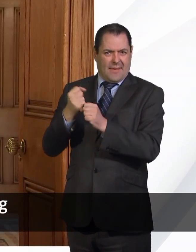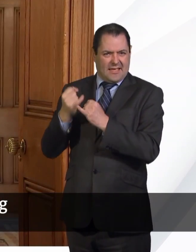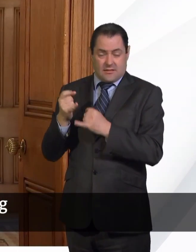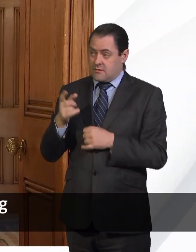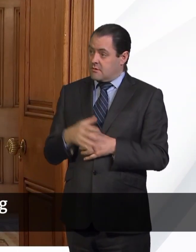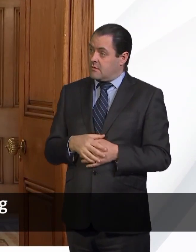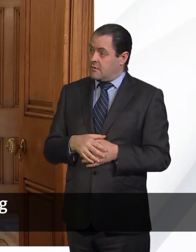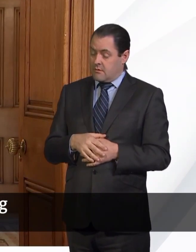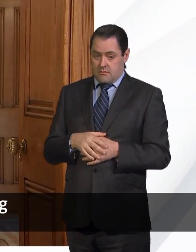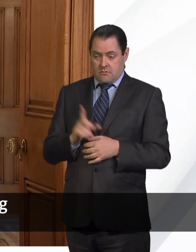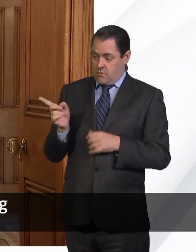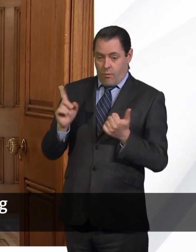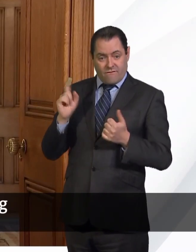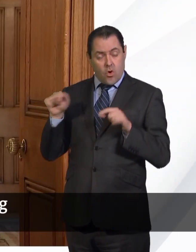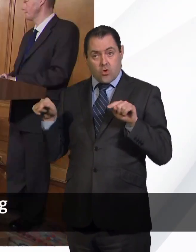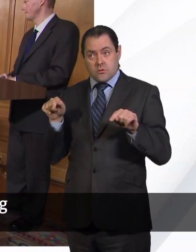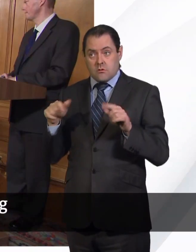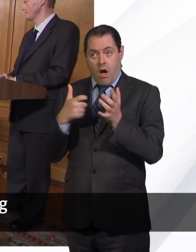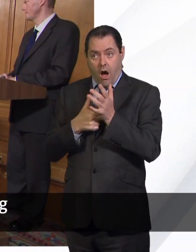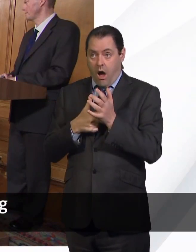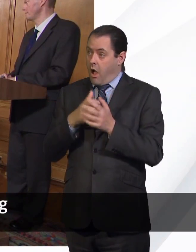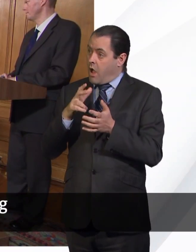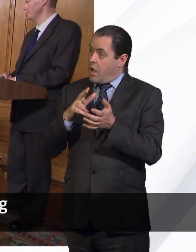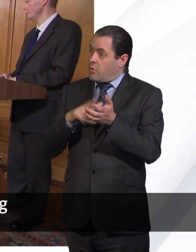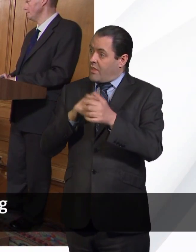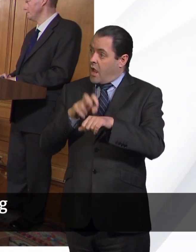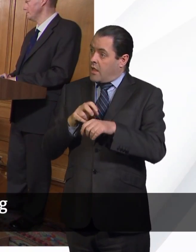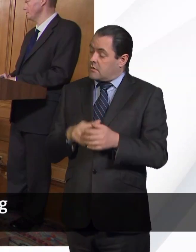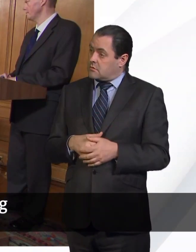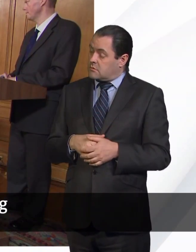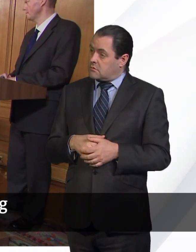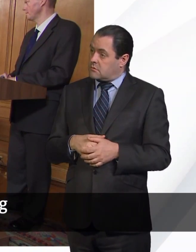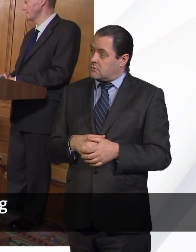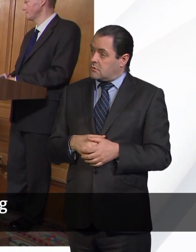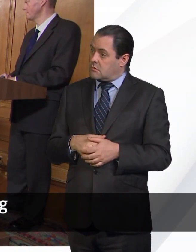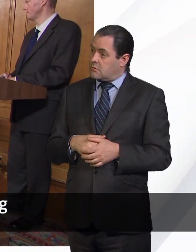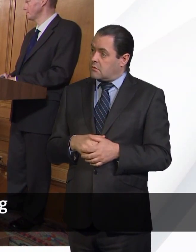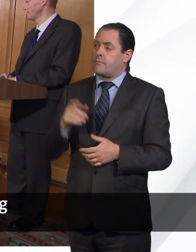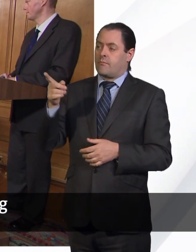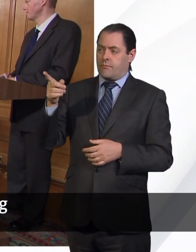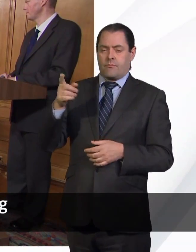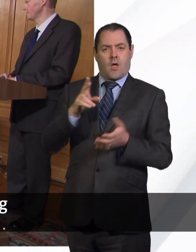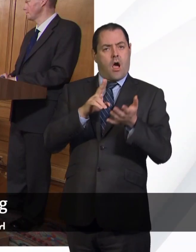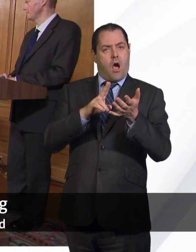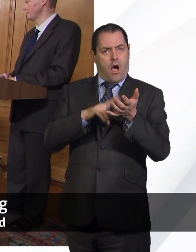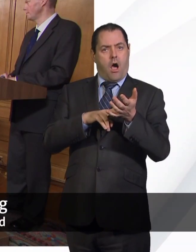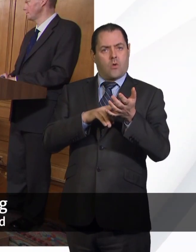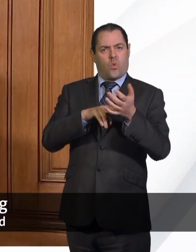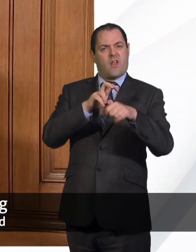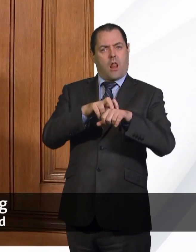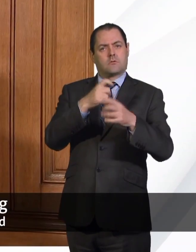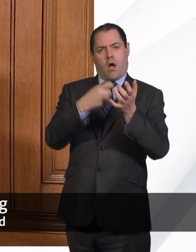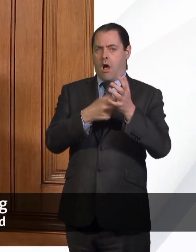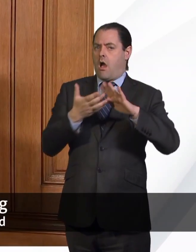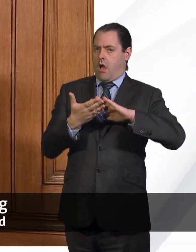Does anyone want to begin with the R in Northern? As far as I know, it's I mean, the R remains below 1 everywhere, but you're